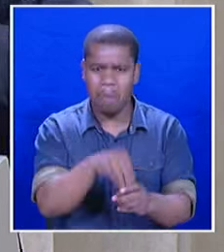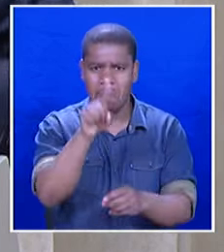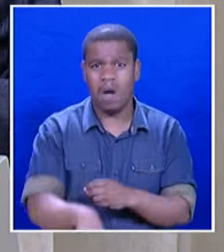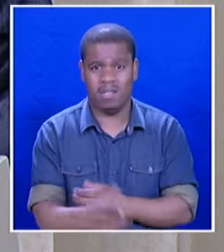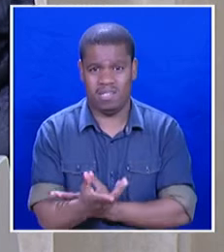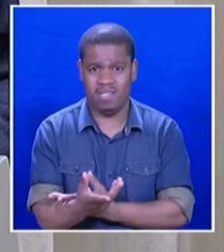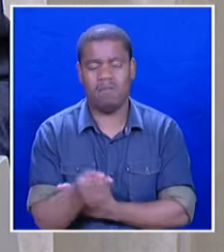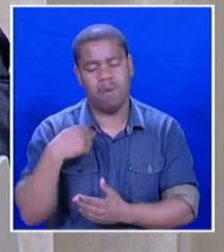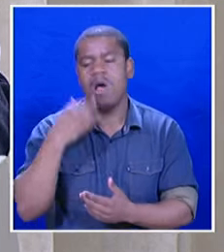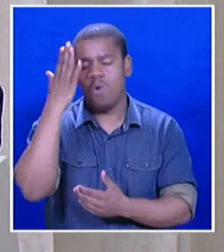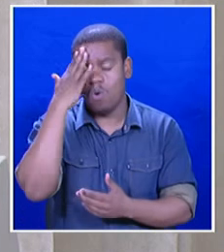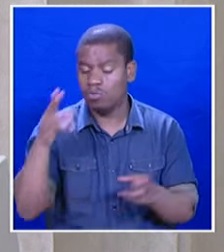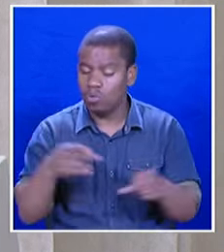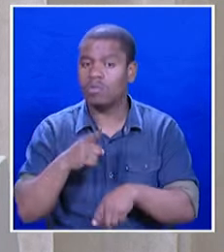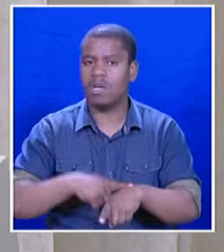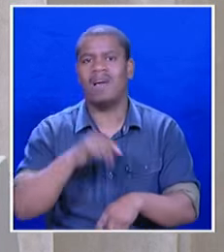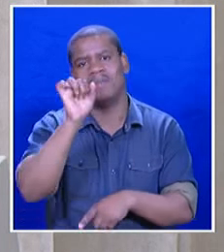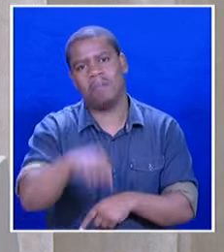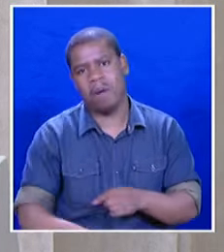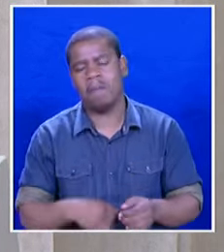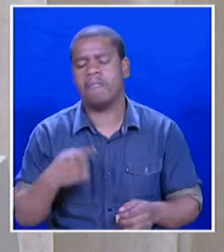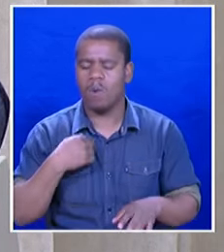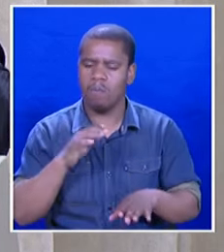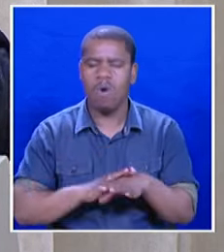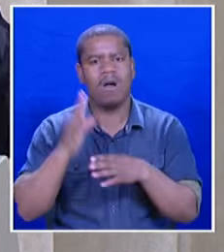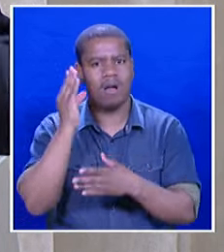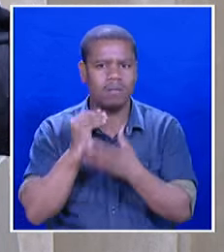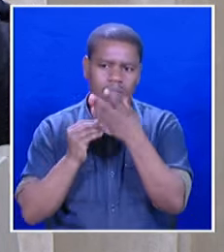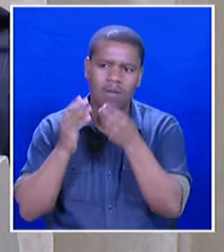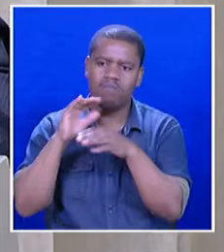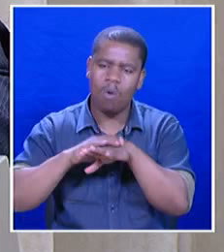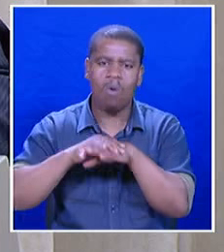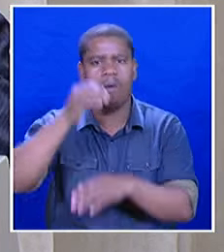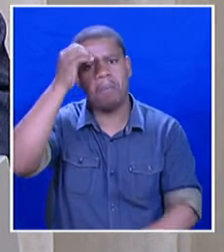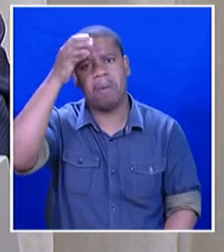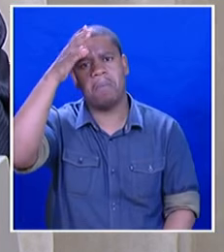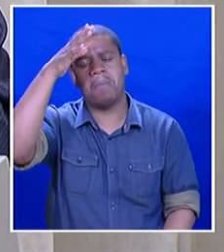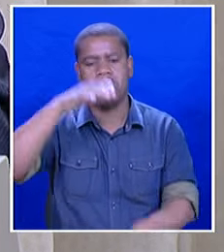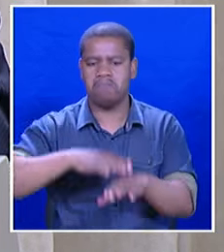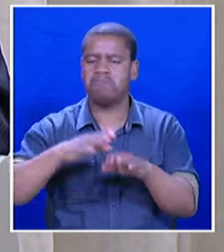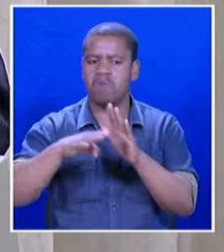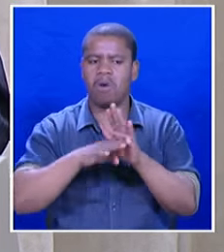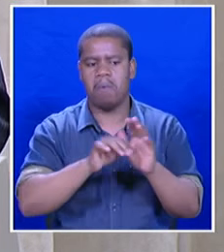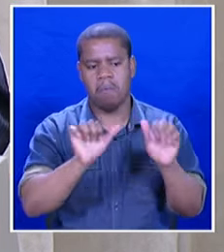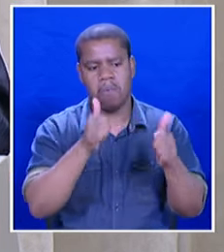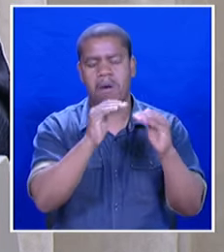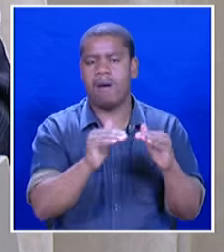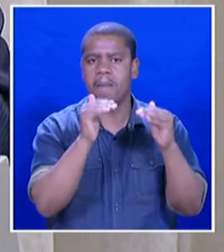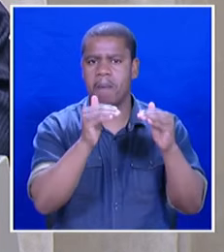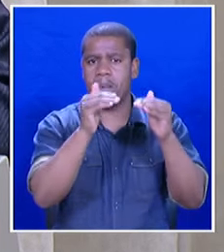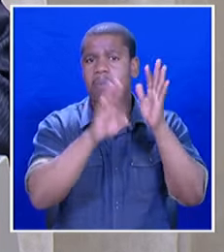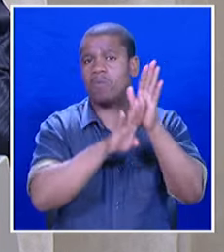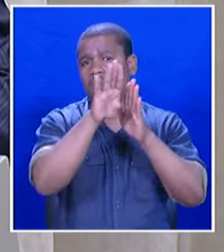time. So as we gain more experience and as we get better and better, we will make sure that the